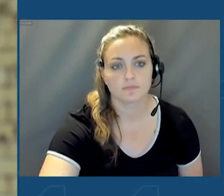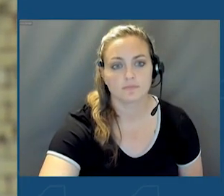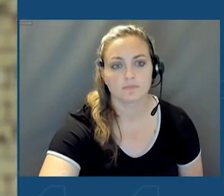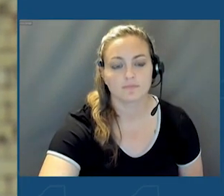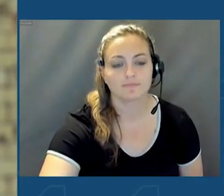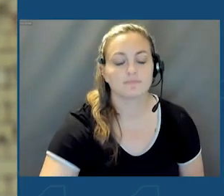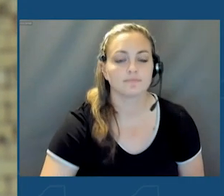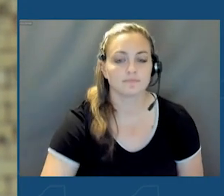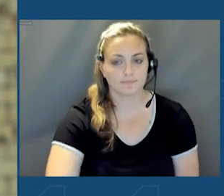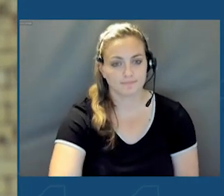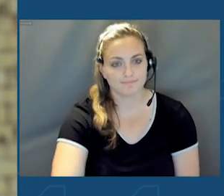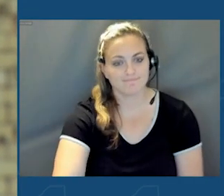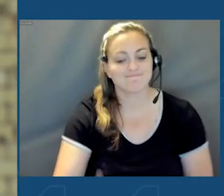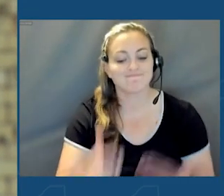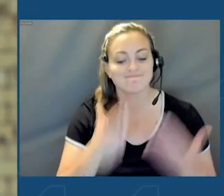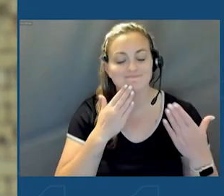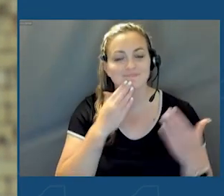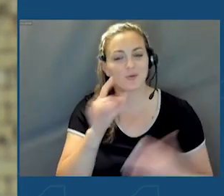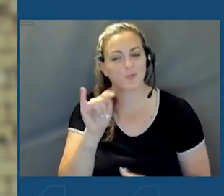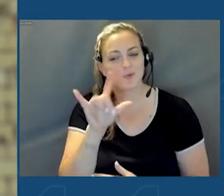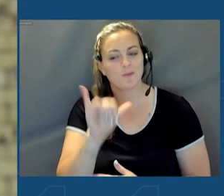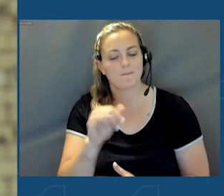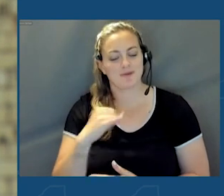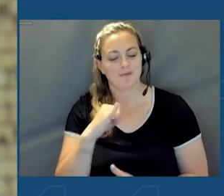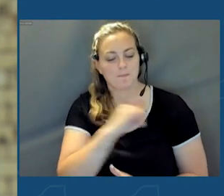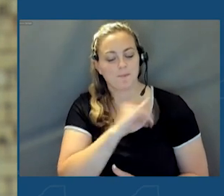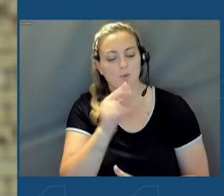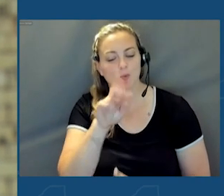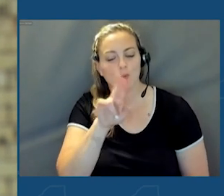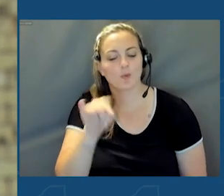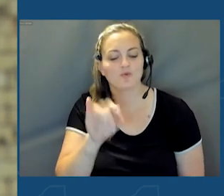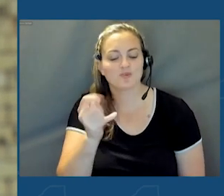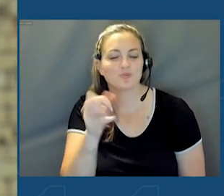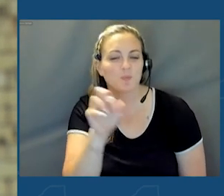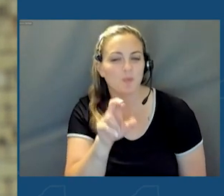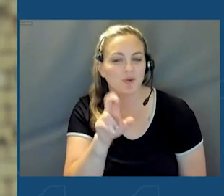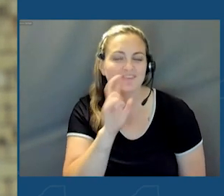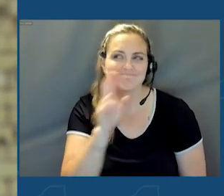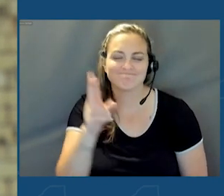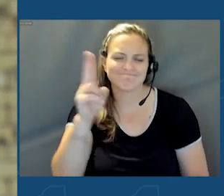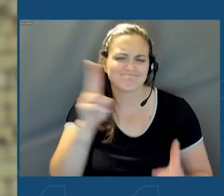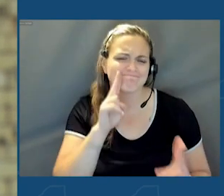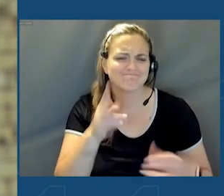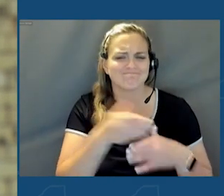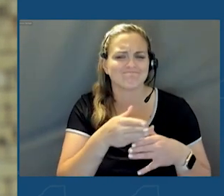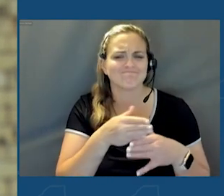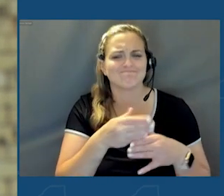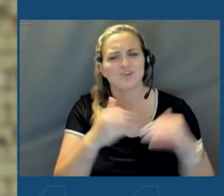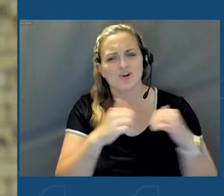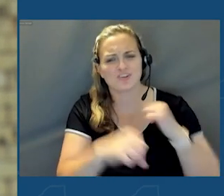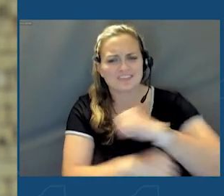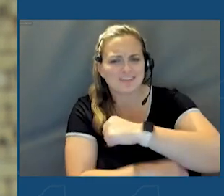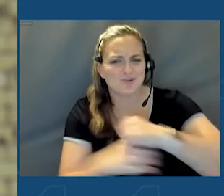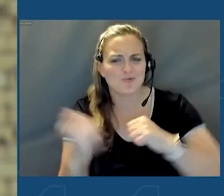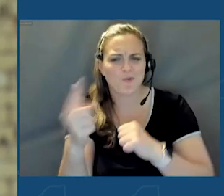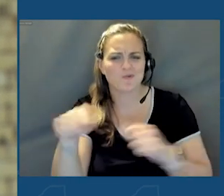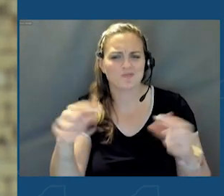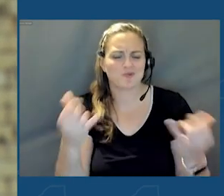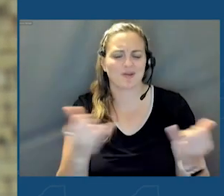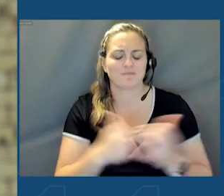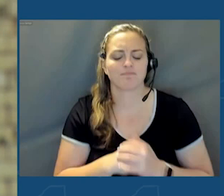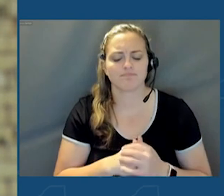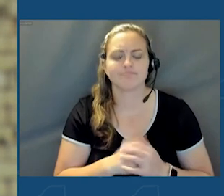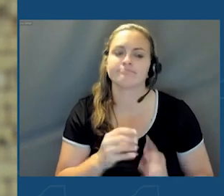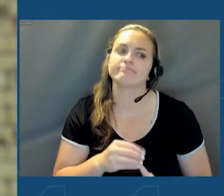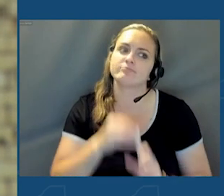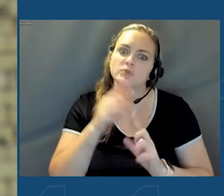Thank you, Deputy Mayor Torres Springer. It is an honor to share the stage with all of you here today. And I especially want to